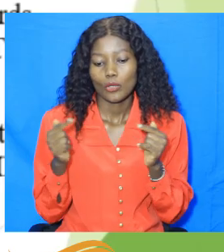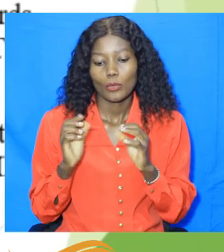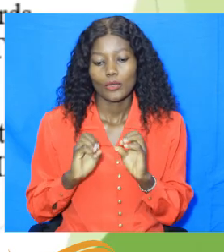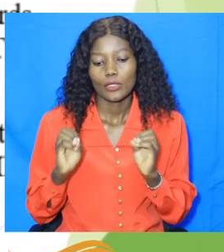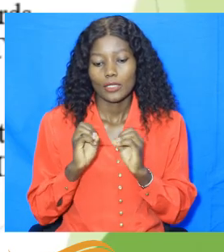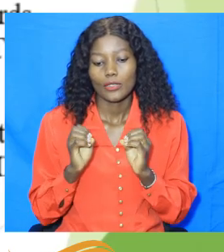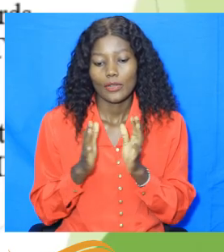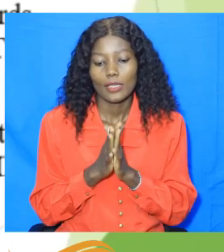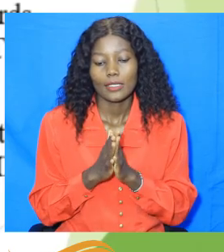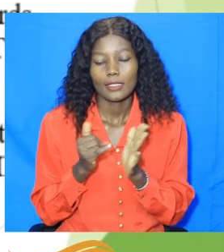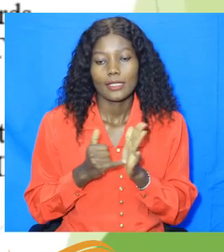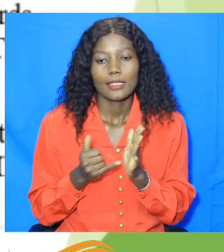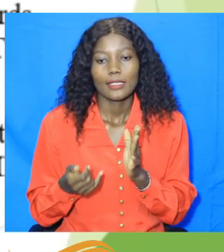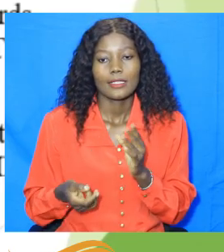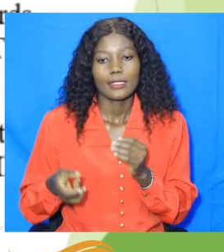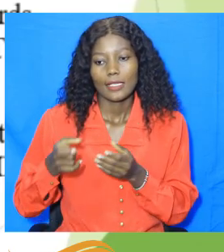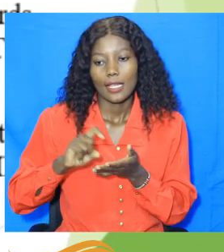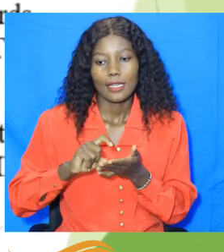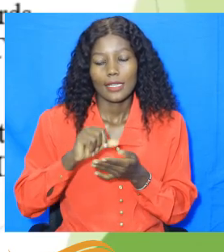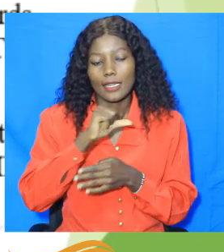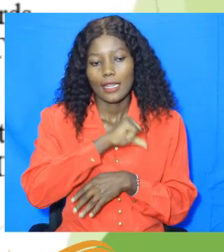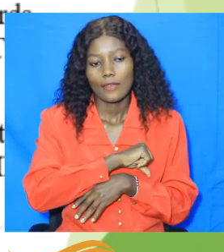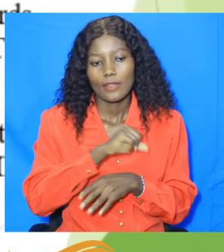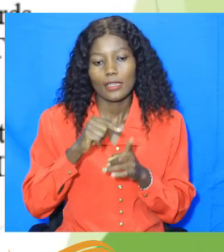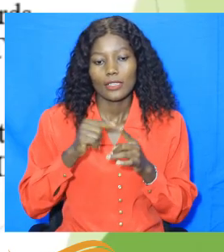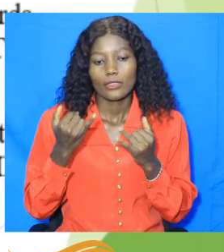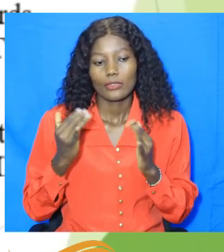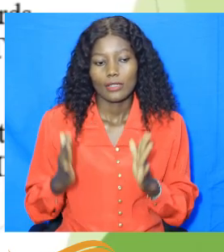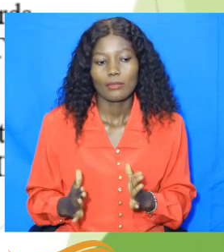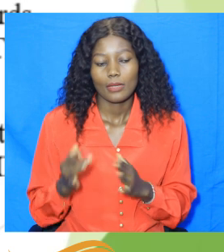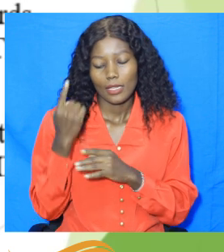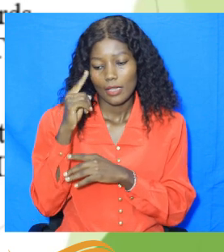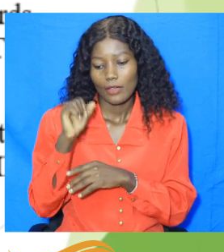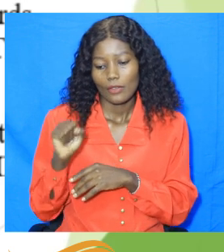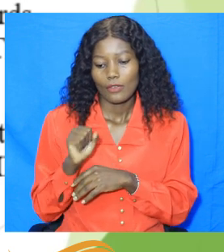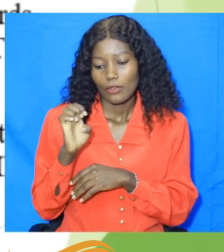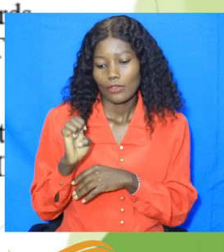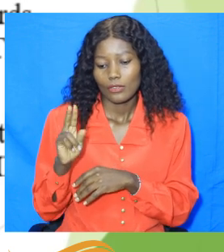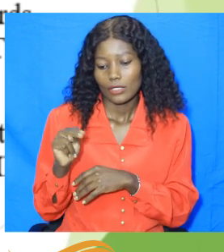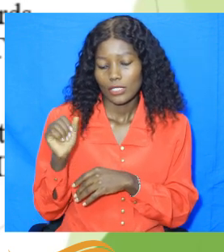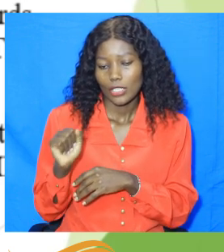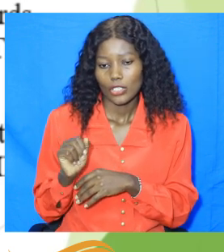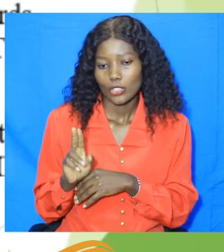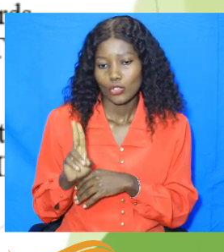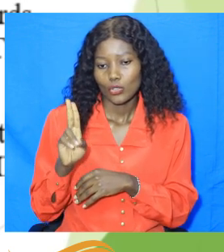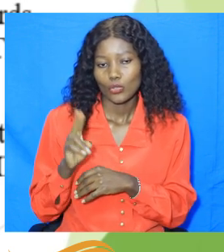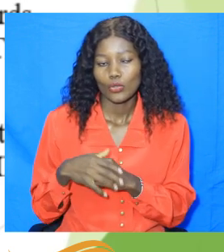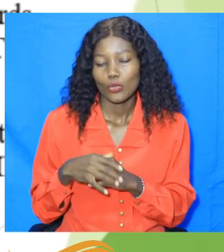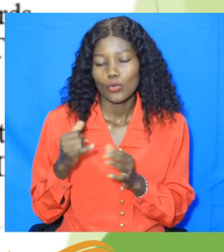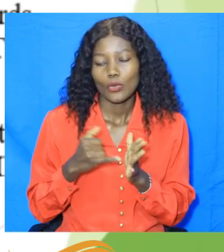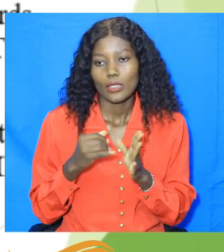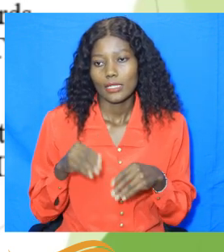added advantage to the athlete. So for censure, it's given us, it's